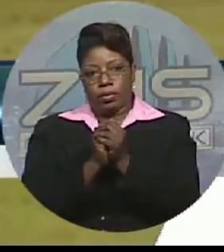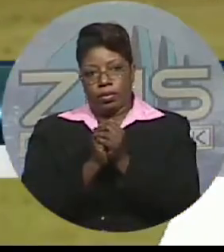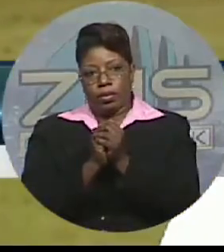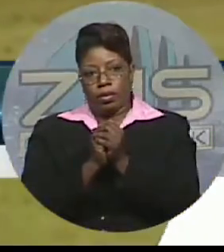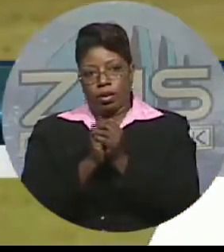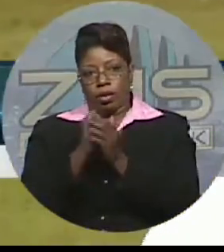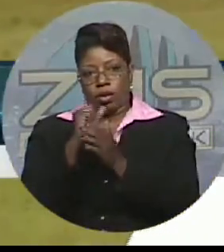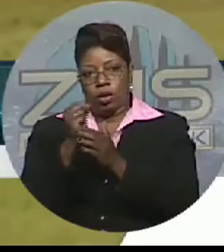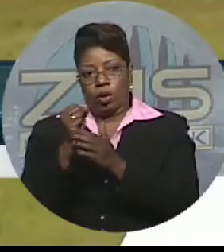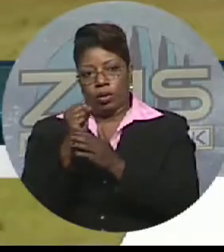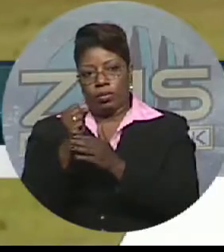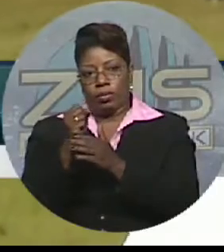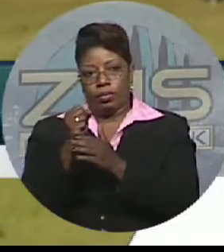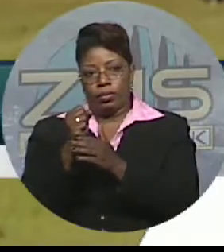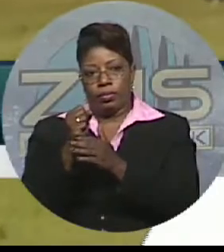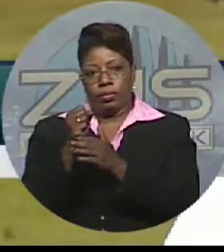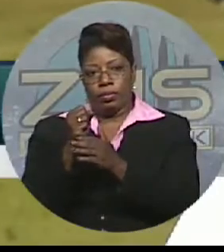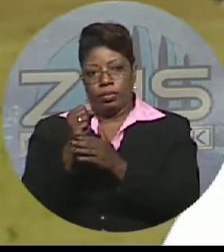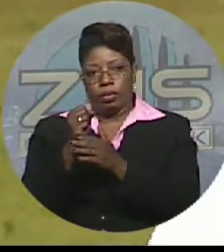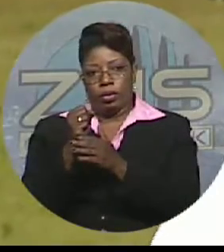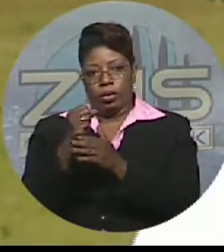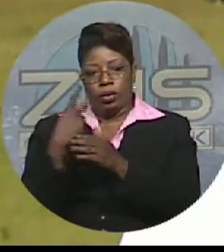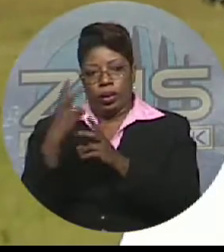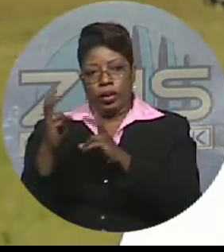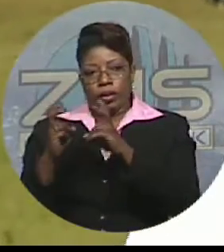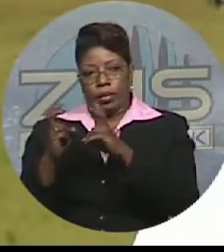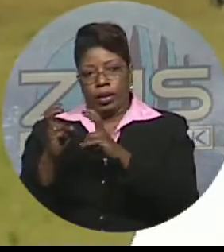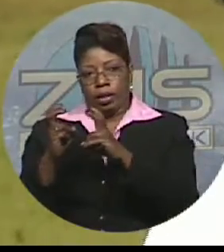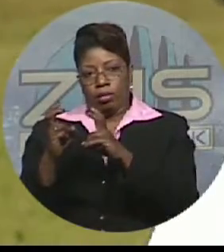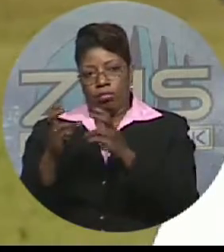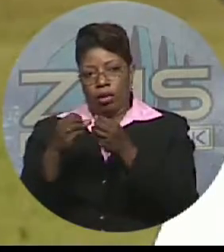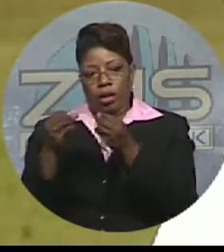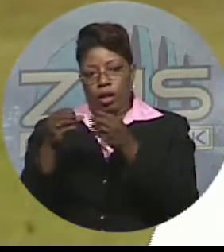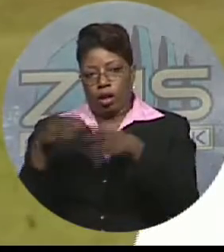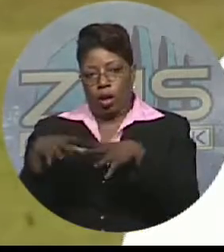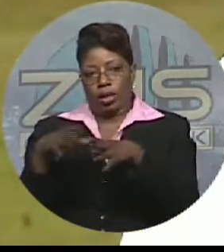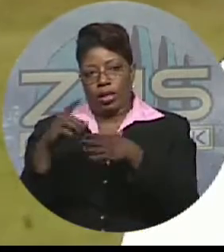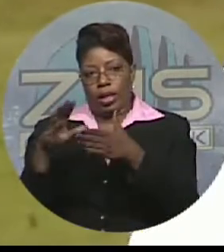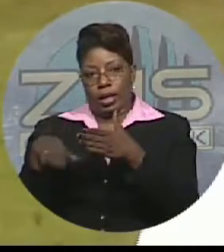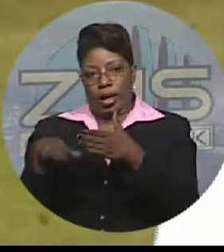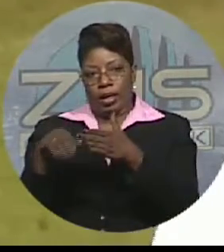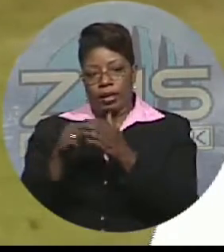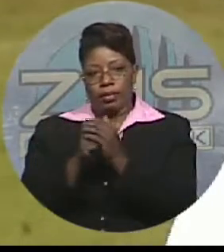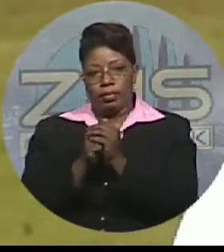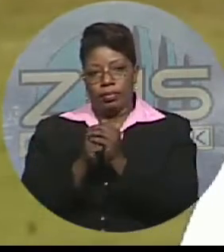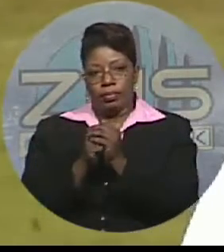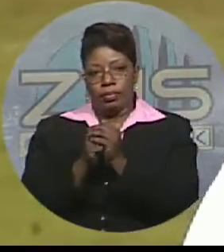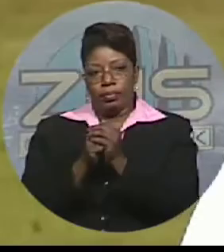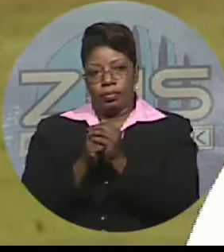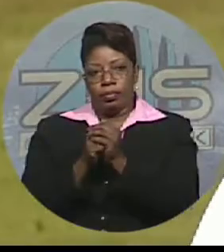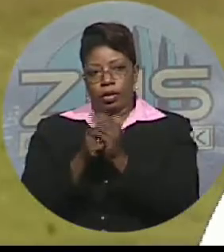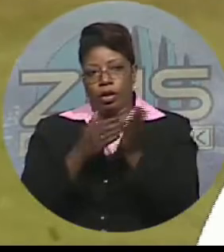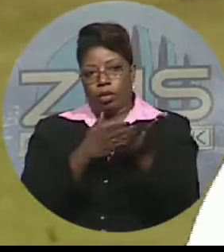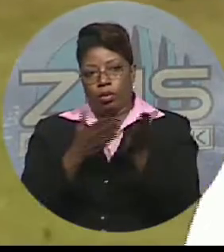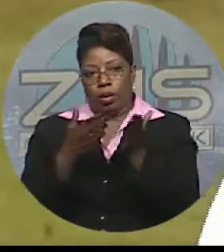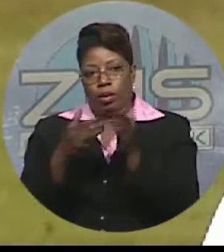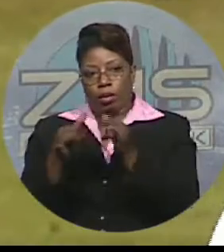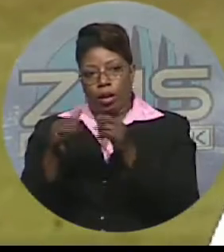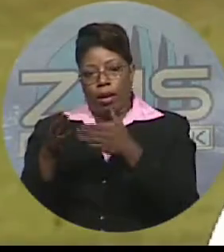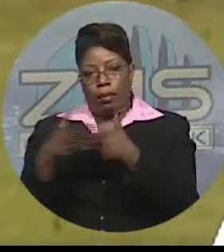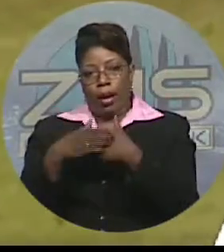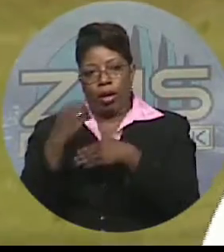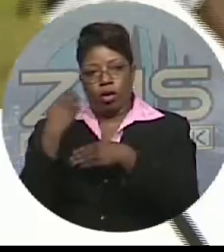sure, what we say. That's our saying now. We're 4 for sure. We completed with no loss for the season. We brought the pennant back home, and so for